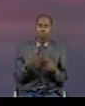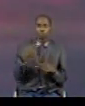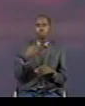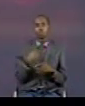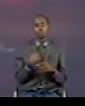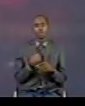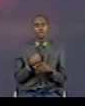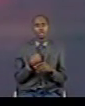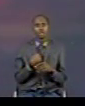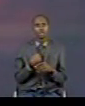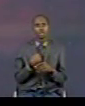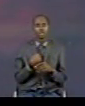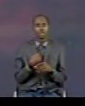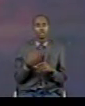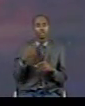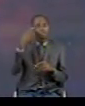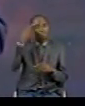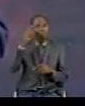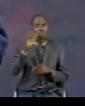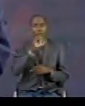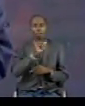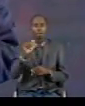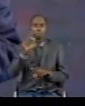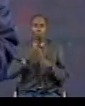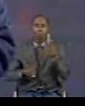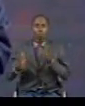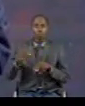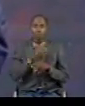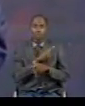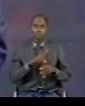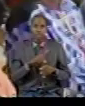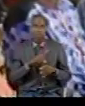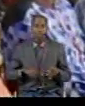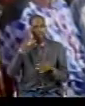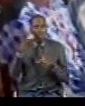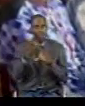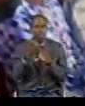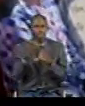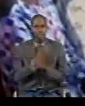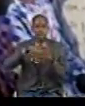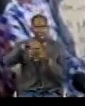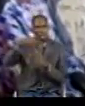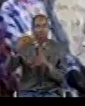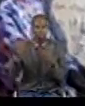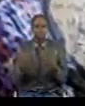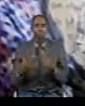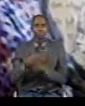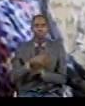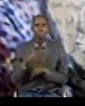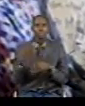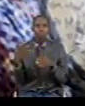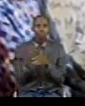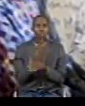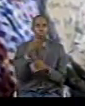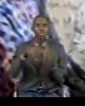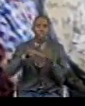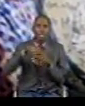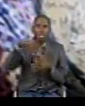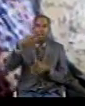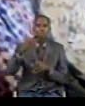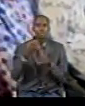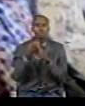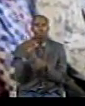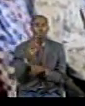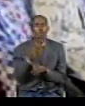for a people. The Lord will take you out today. Take you out from where you are